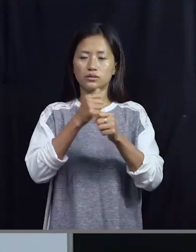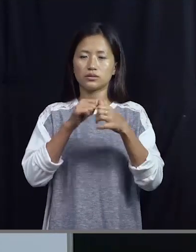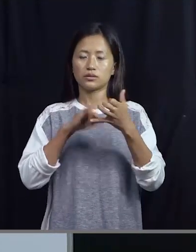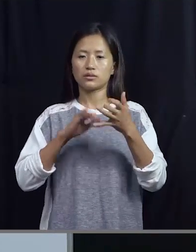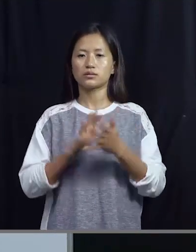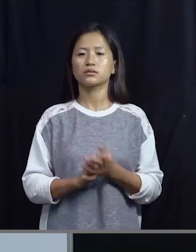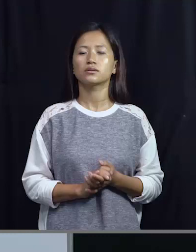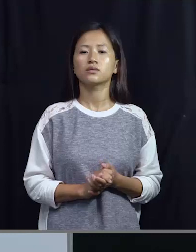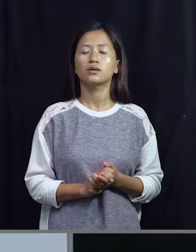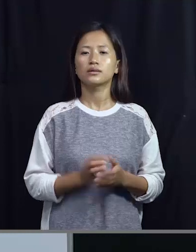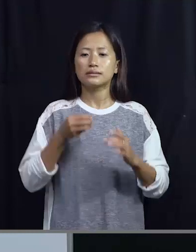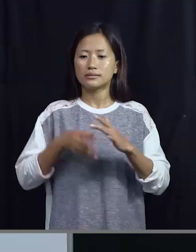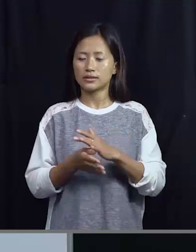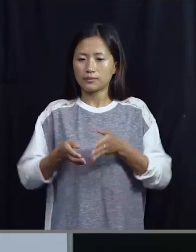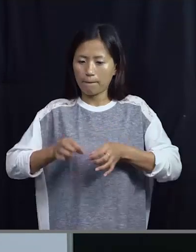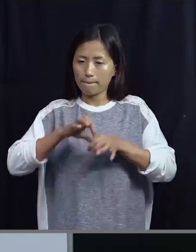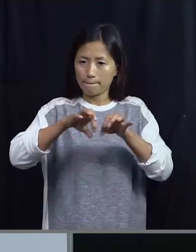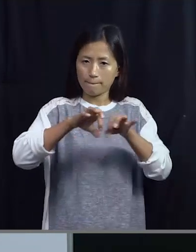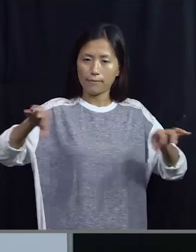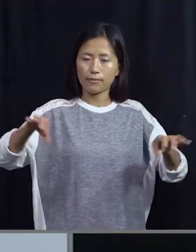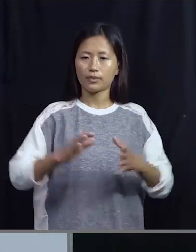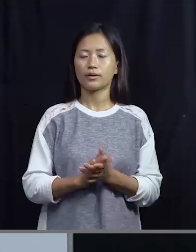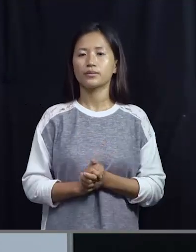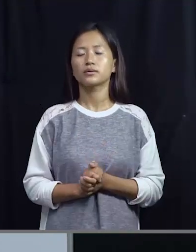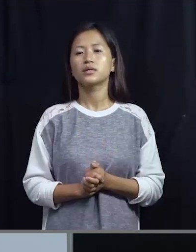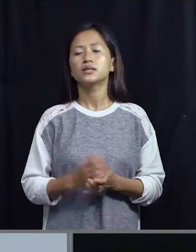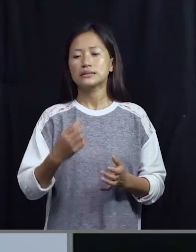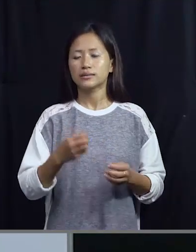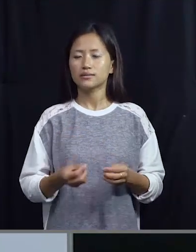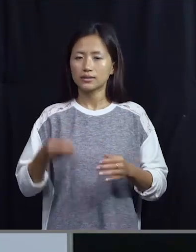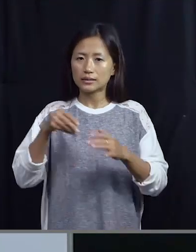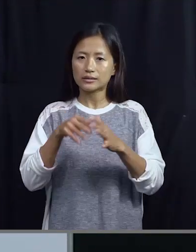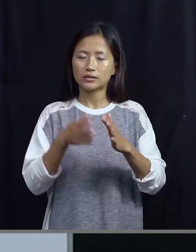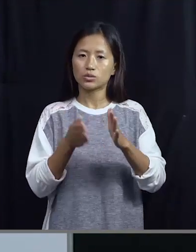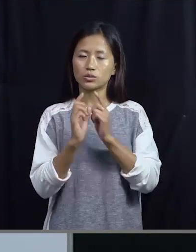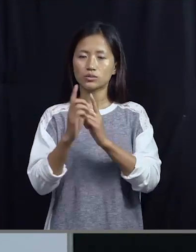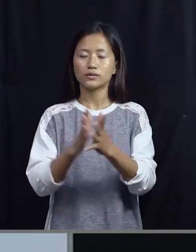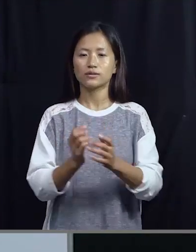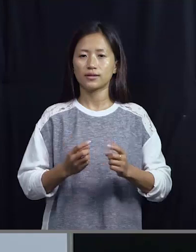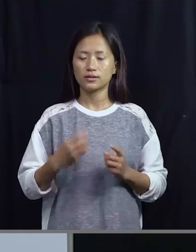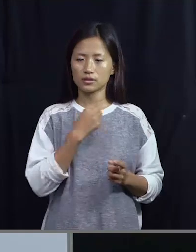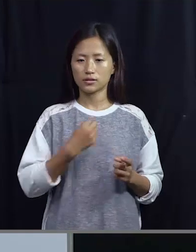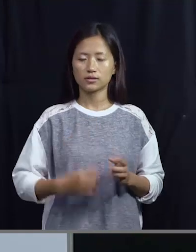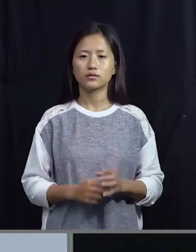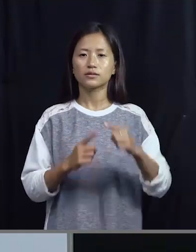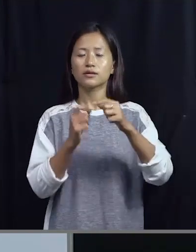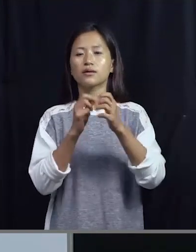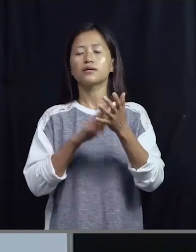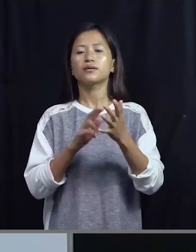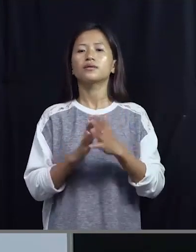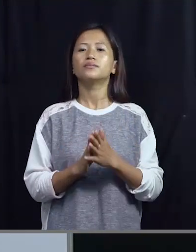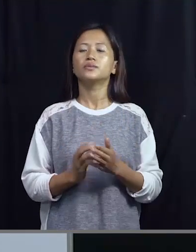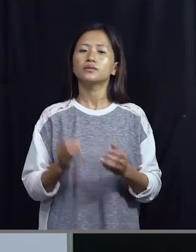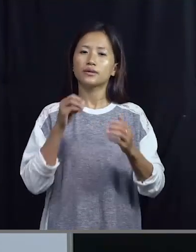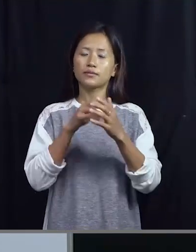the inlet pipe to the digester tank, in which they kept on digesting. As